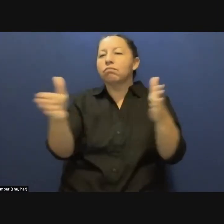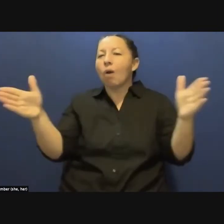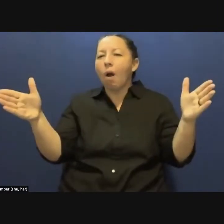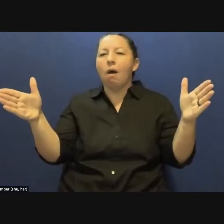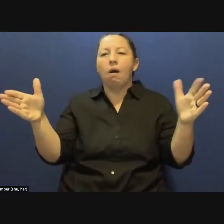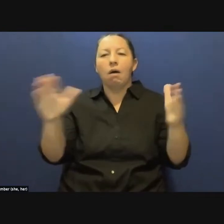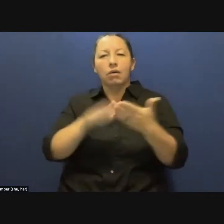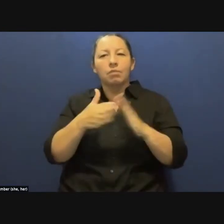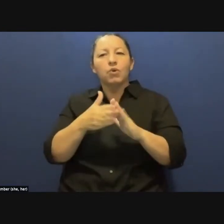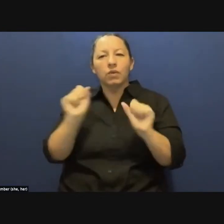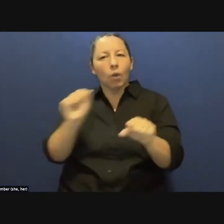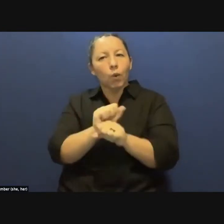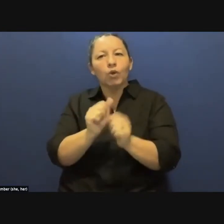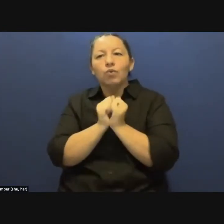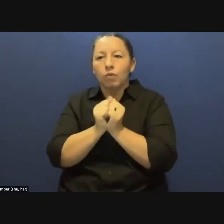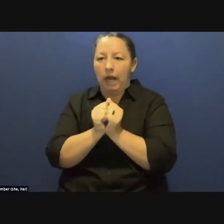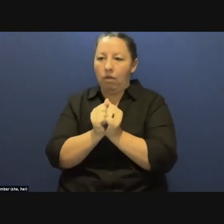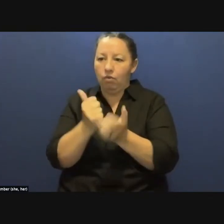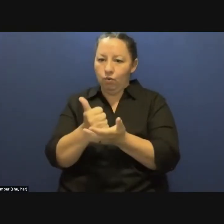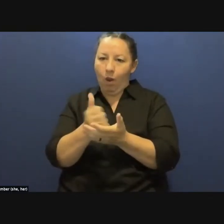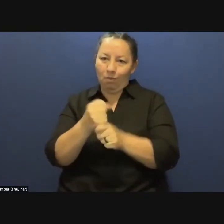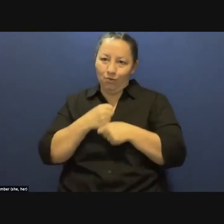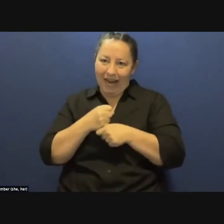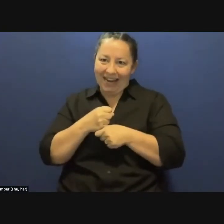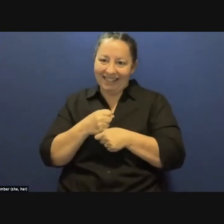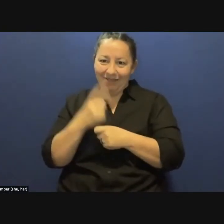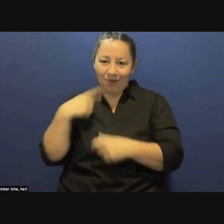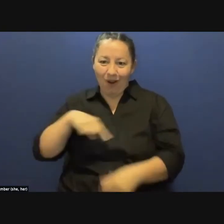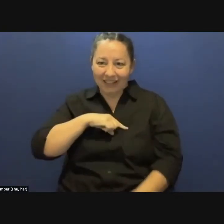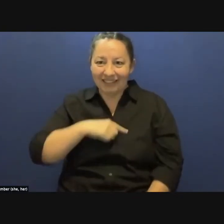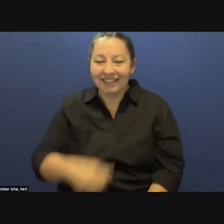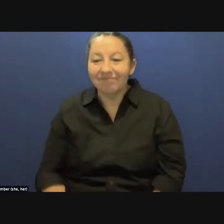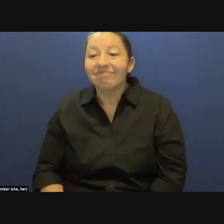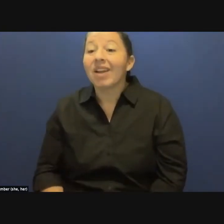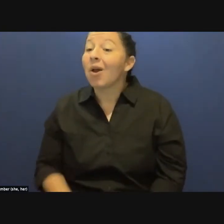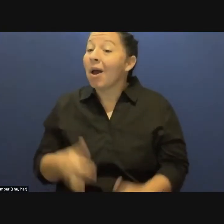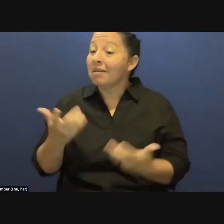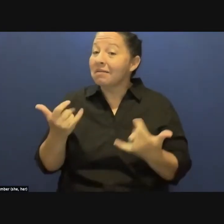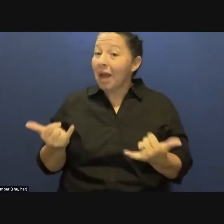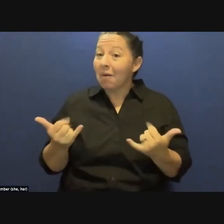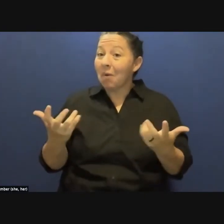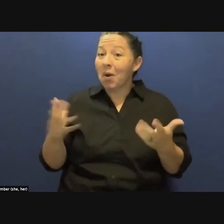create. So with that, I would like to introduce